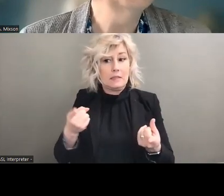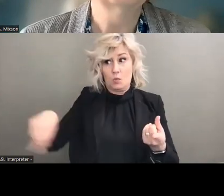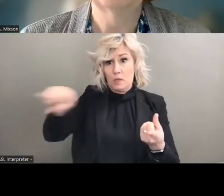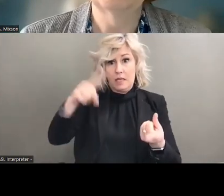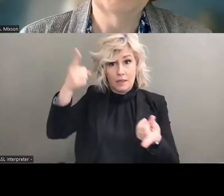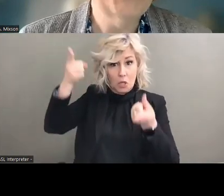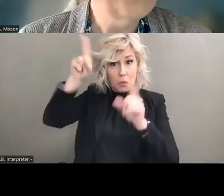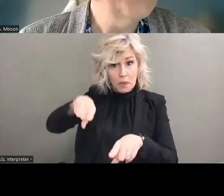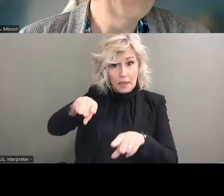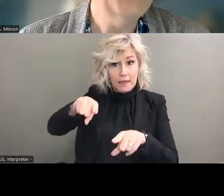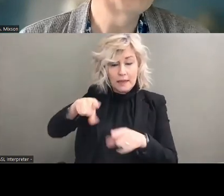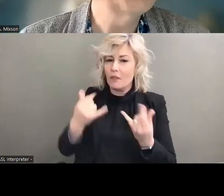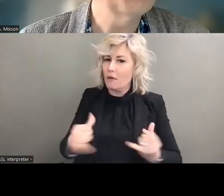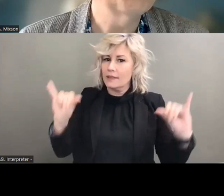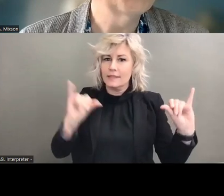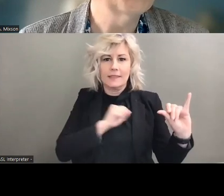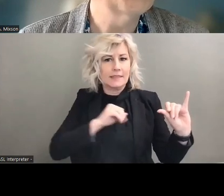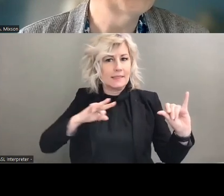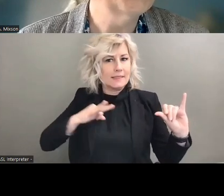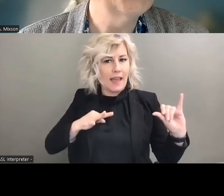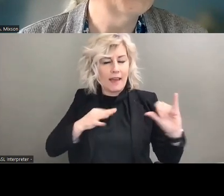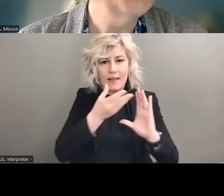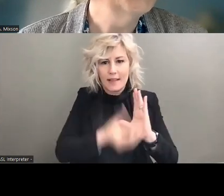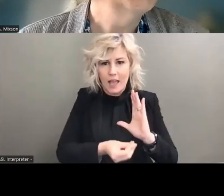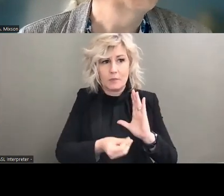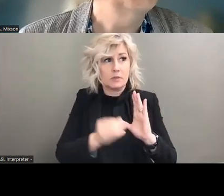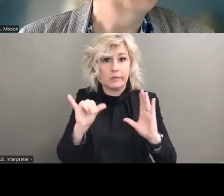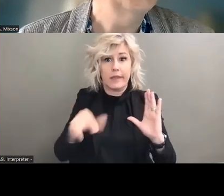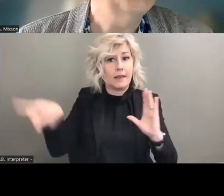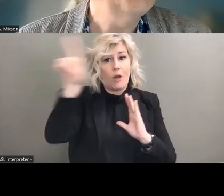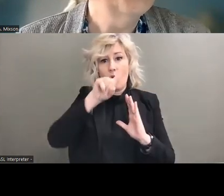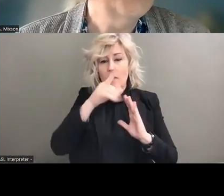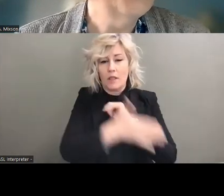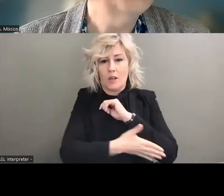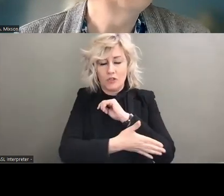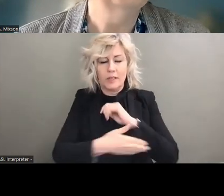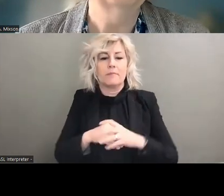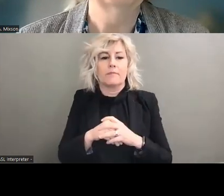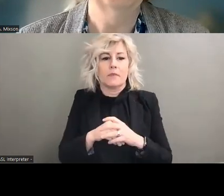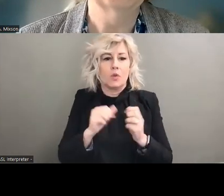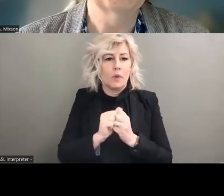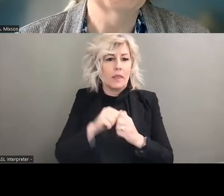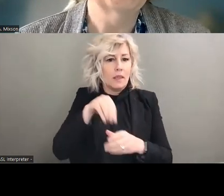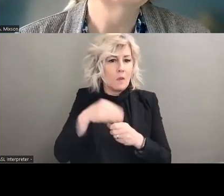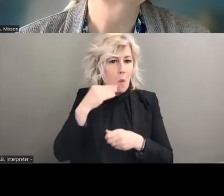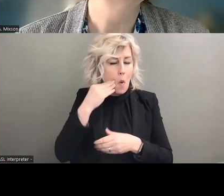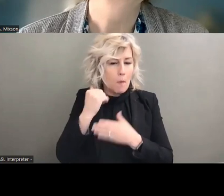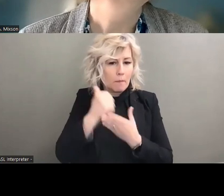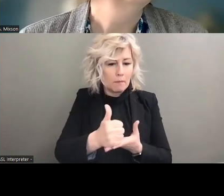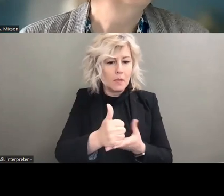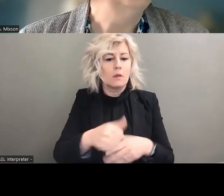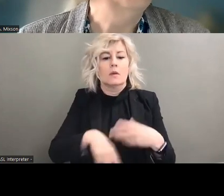still staffing gaps, as probably there are across the country, with in-home intervention, with care